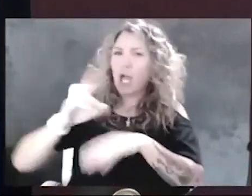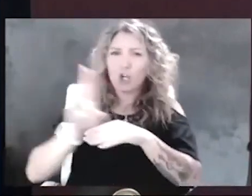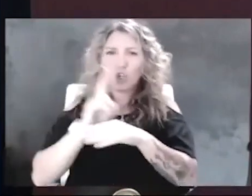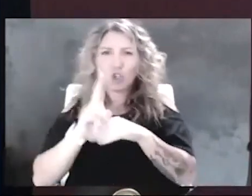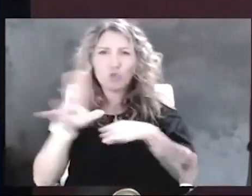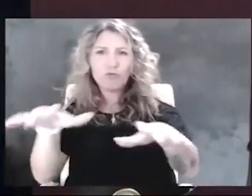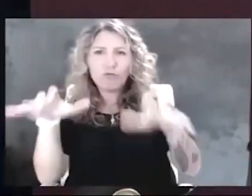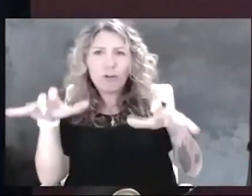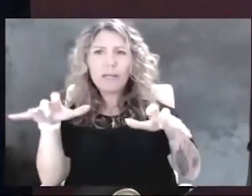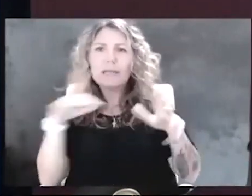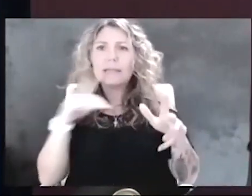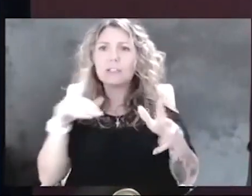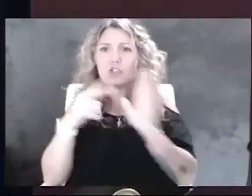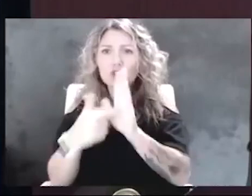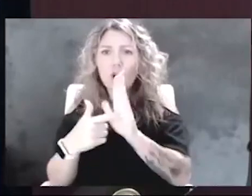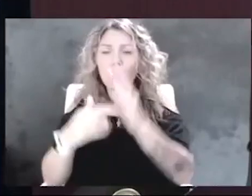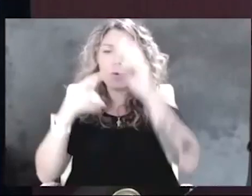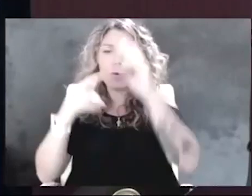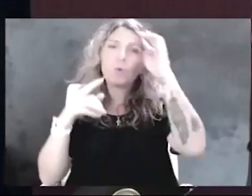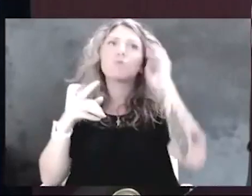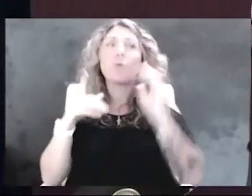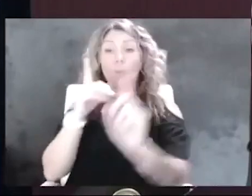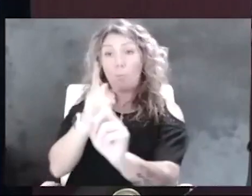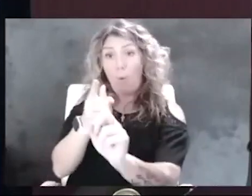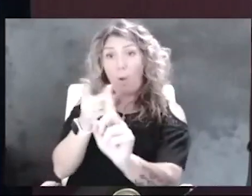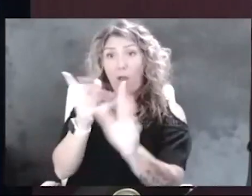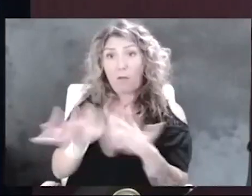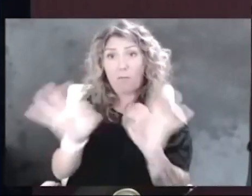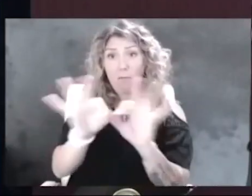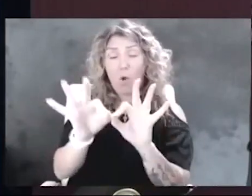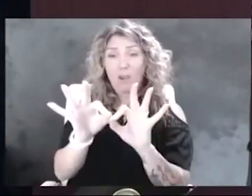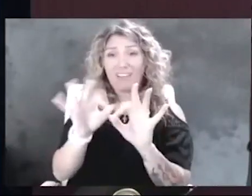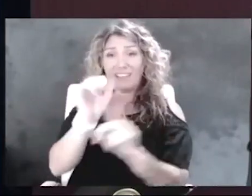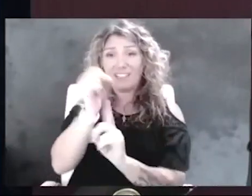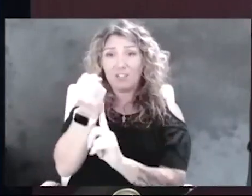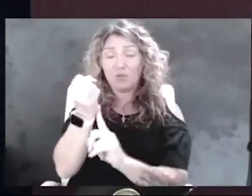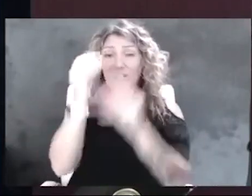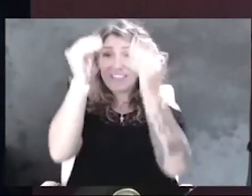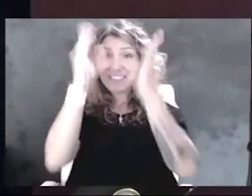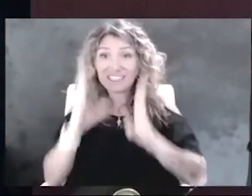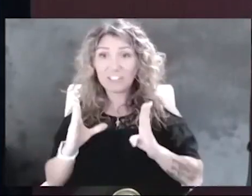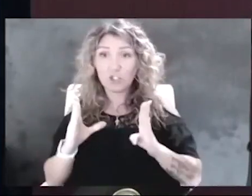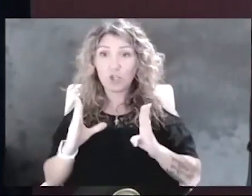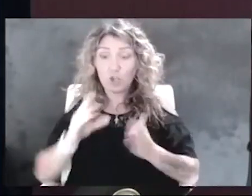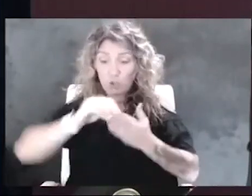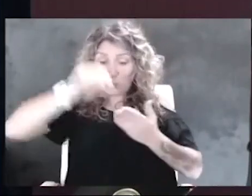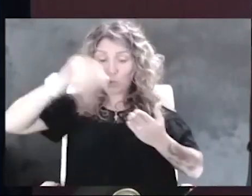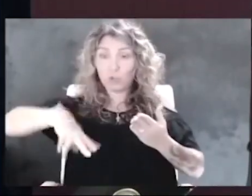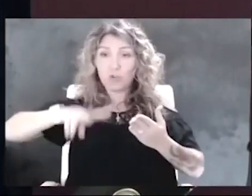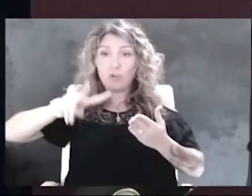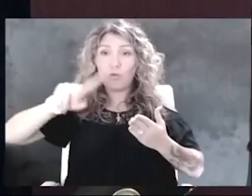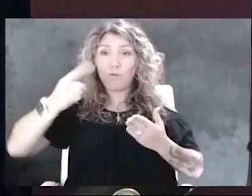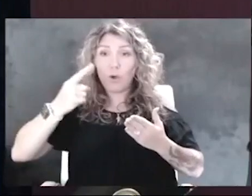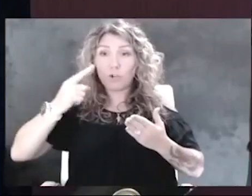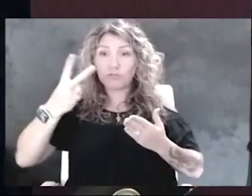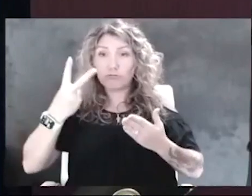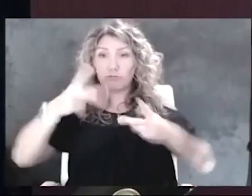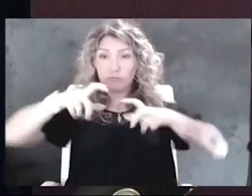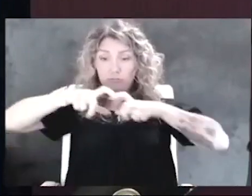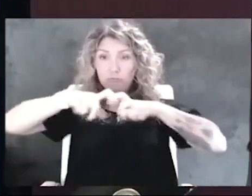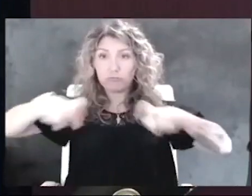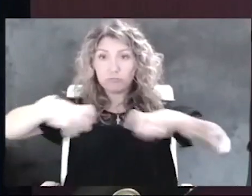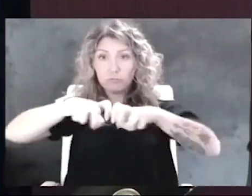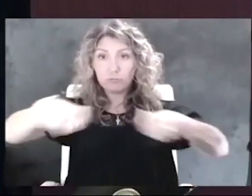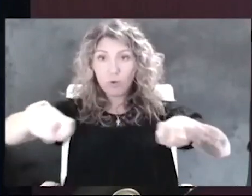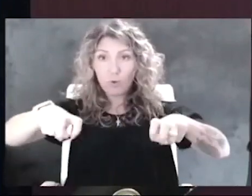is that in the situation with the teacher, the students who are in the first 2 rows are the ones who were much more likely